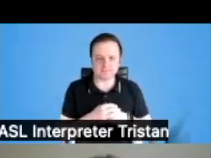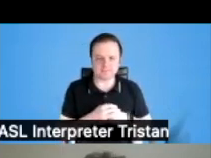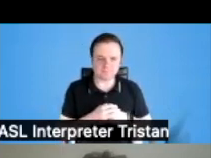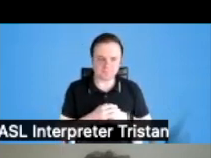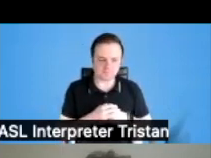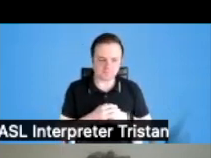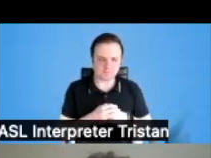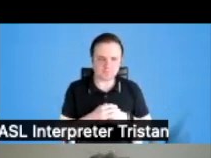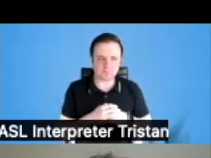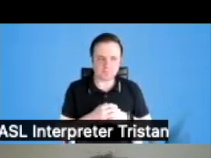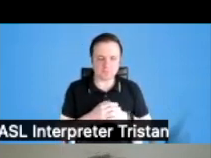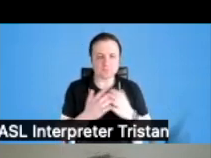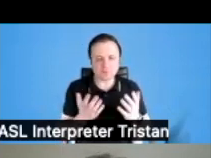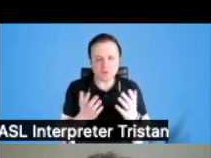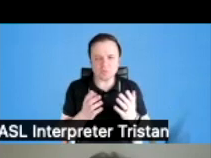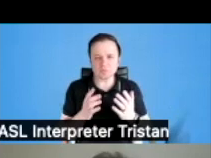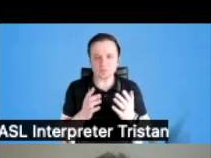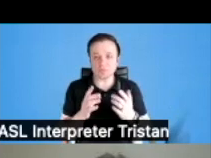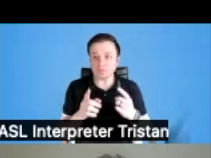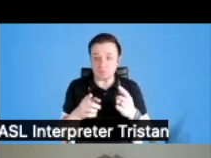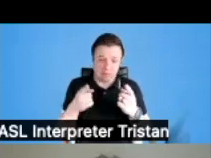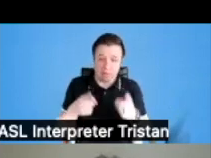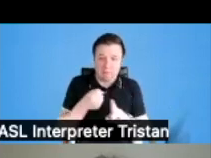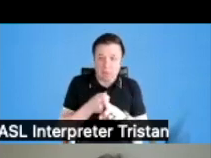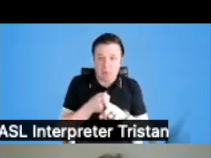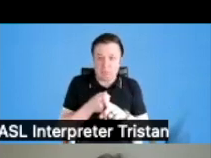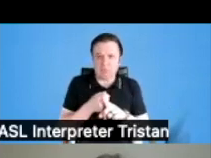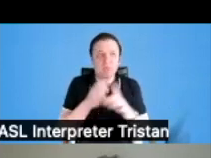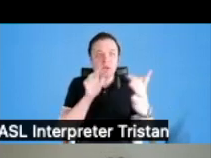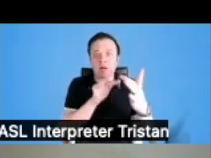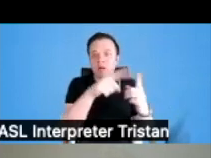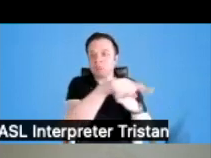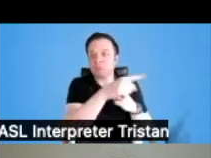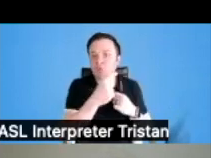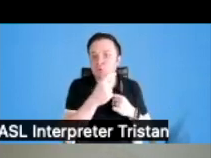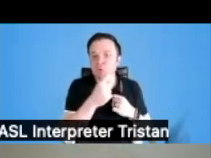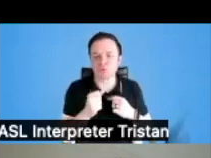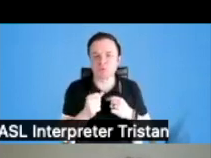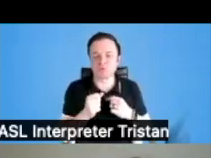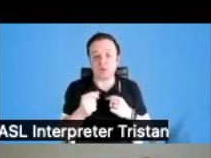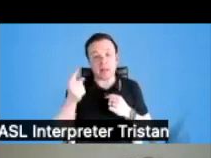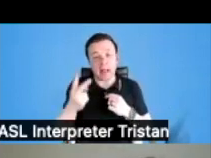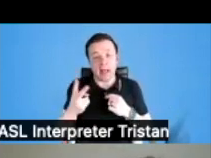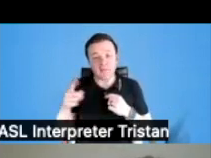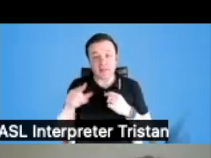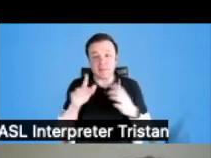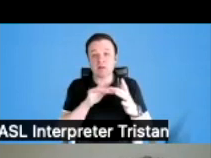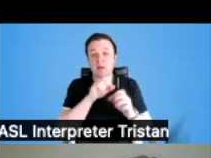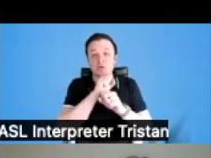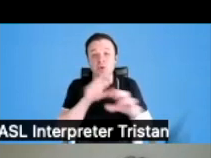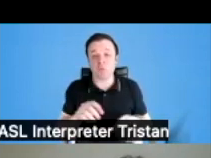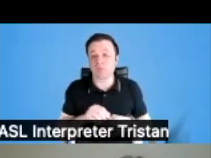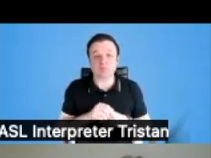So who did they reach out to in those moments? A full half of them reached out to no one, either